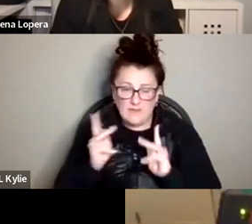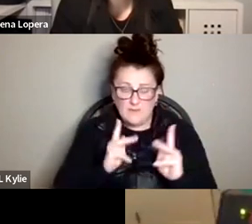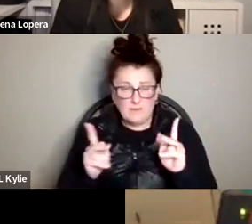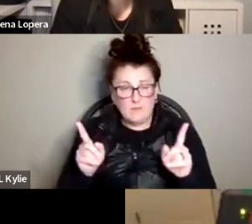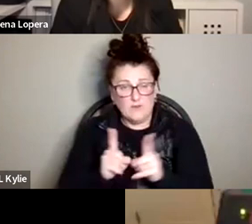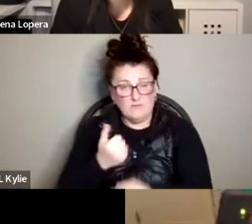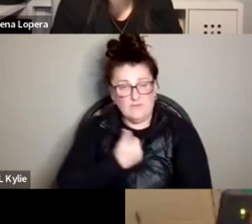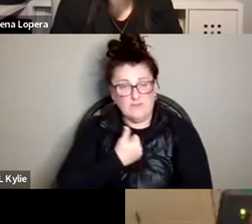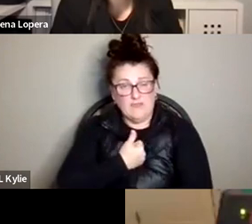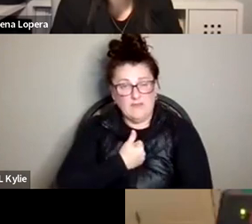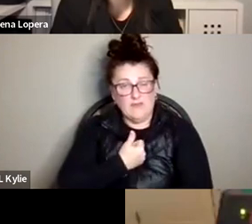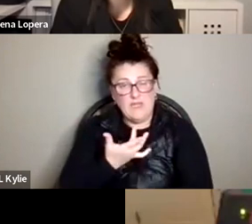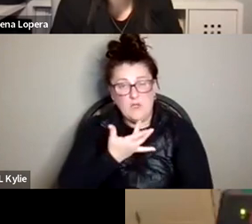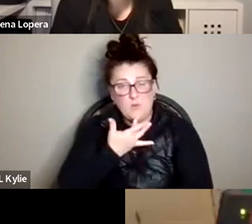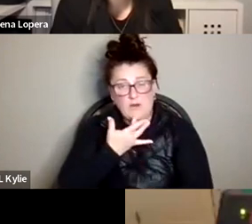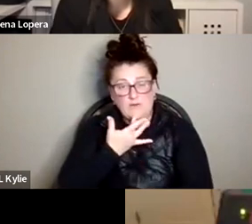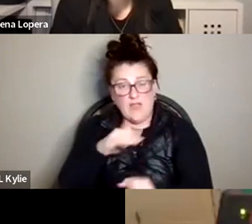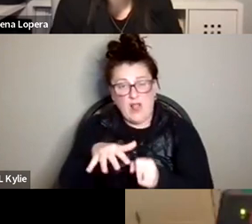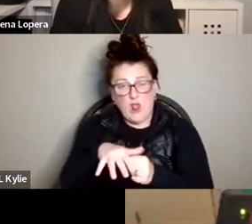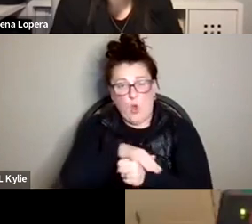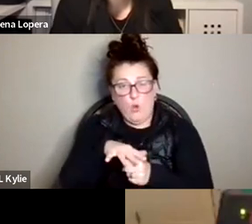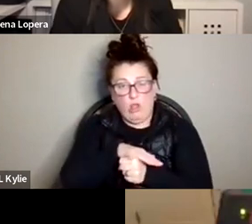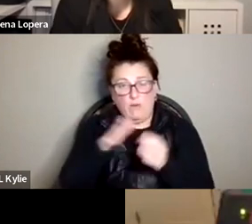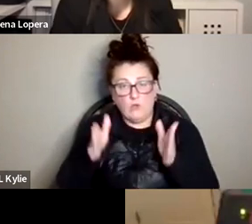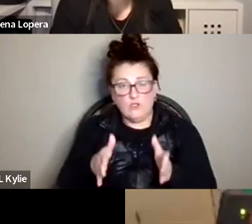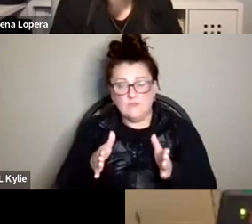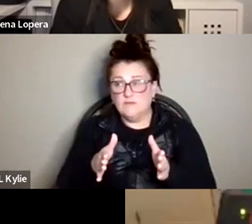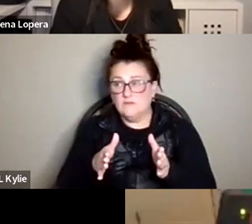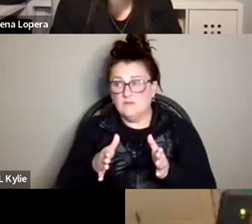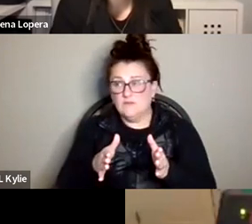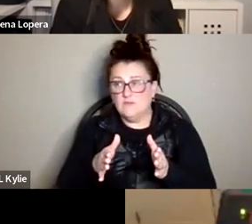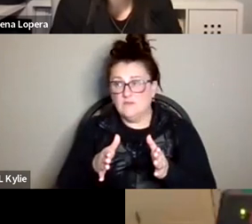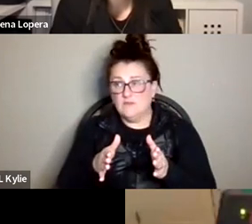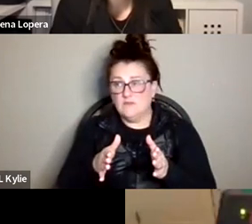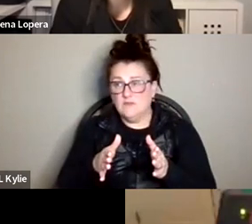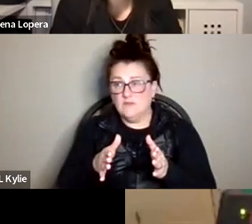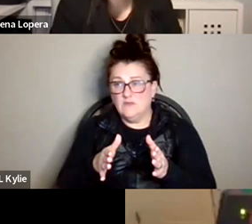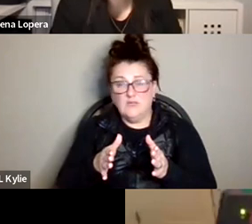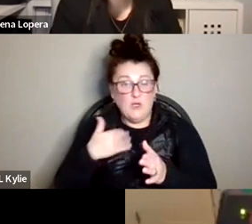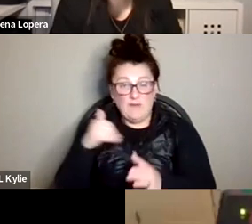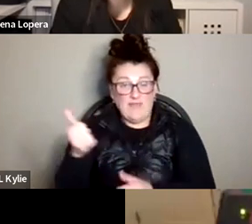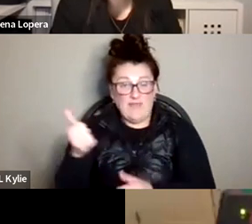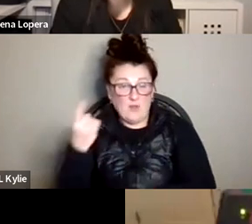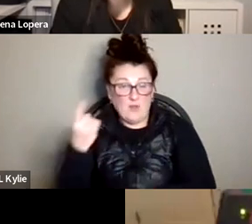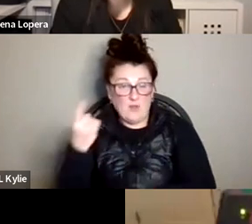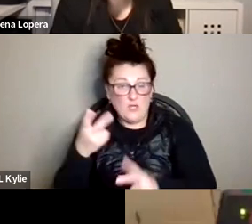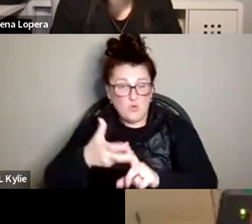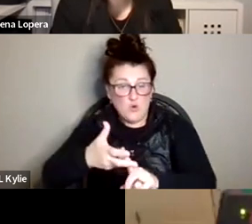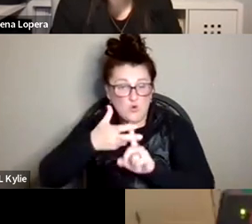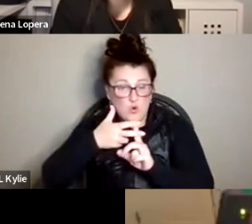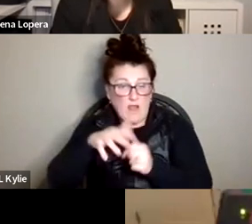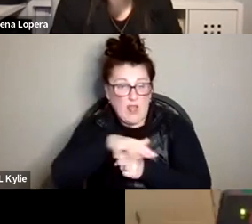myself, expressed a preference for a local candidate. And I was wondering if you had anyone in mind, if you're recruiting from the